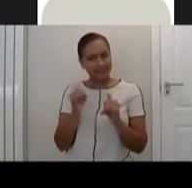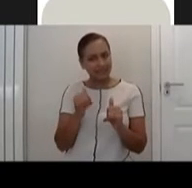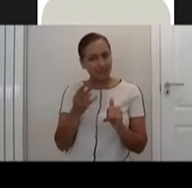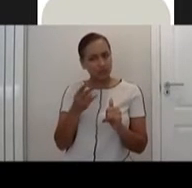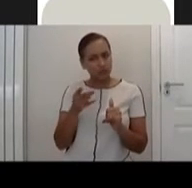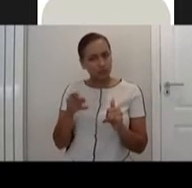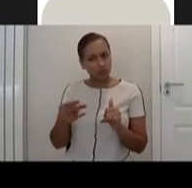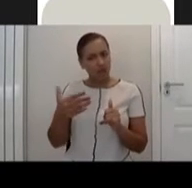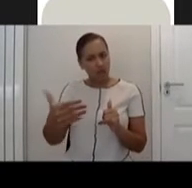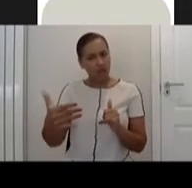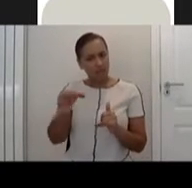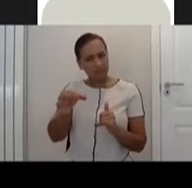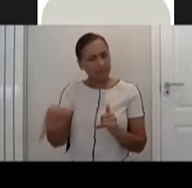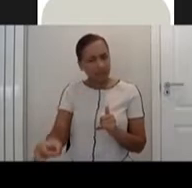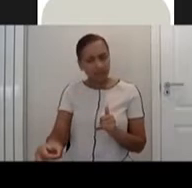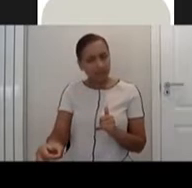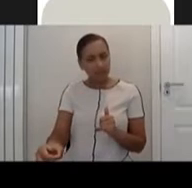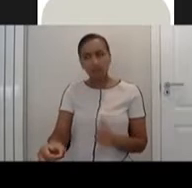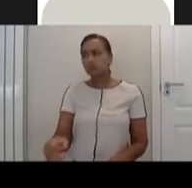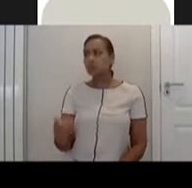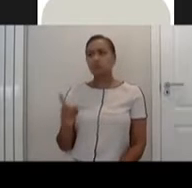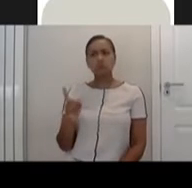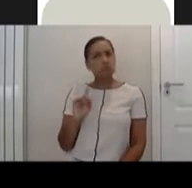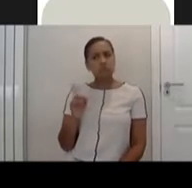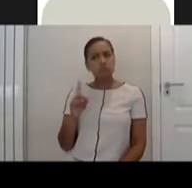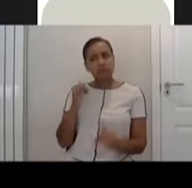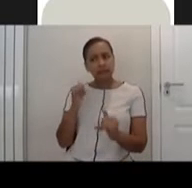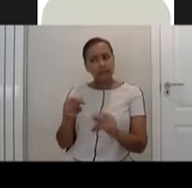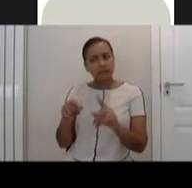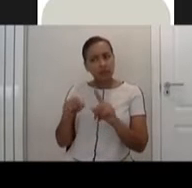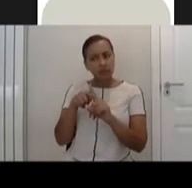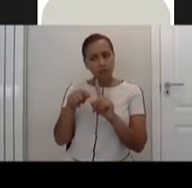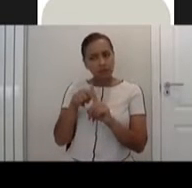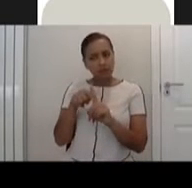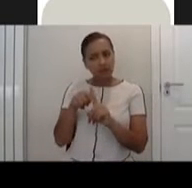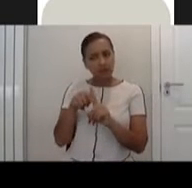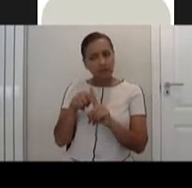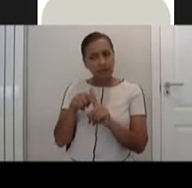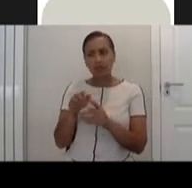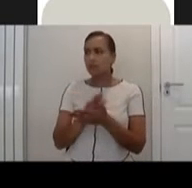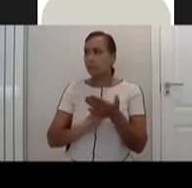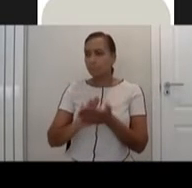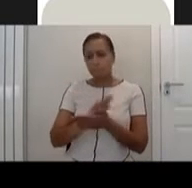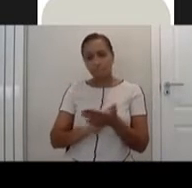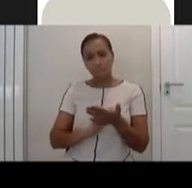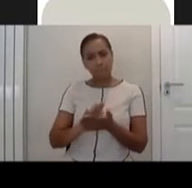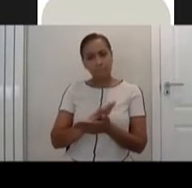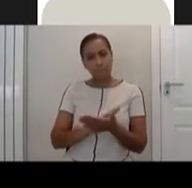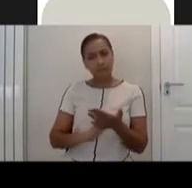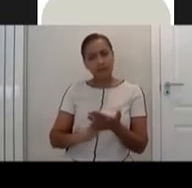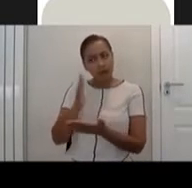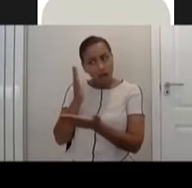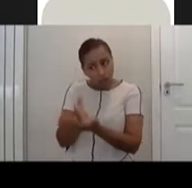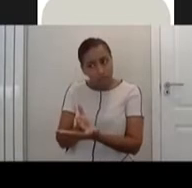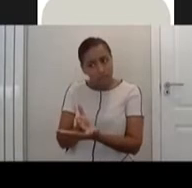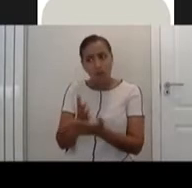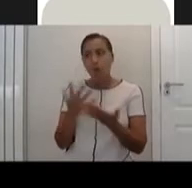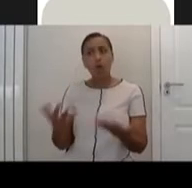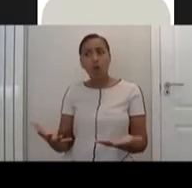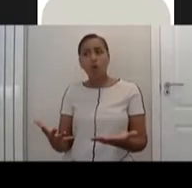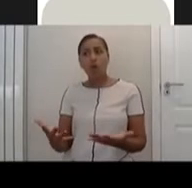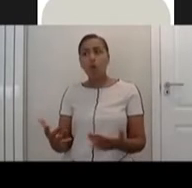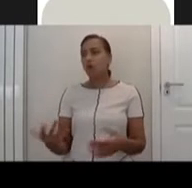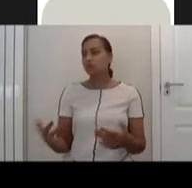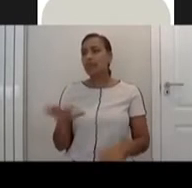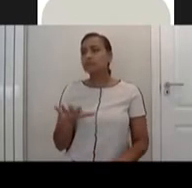those who actually went for a test and therefore tested positive. So I guess it's an indication as opposed to an absolute. I don't know who wants to. Yeah,